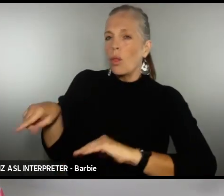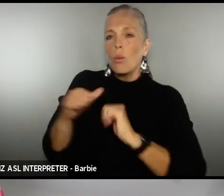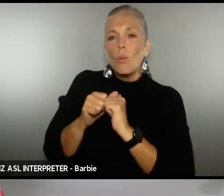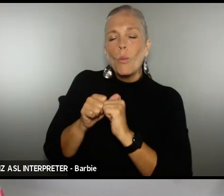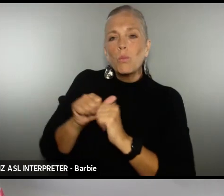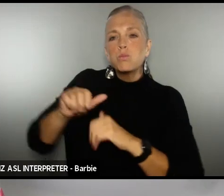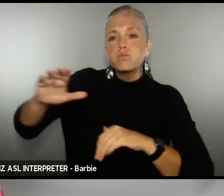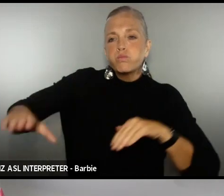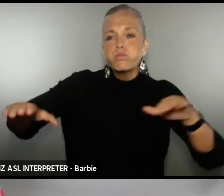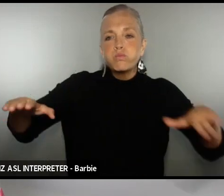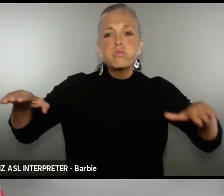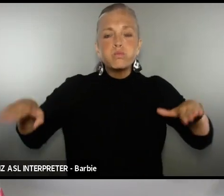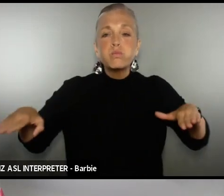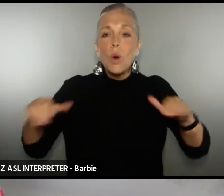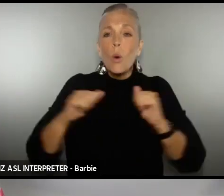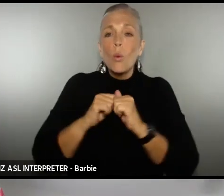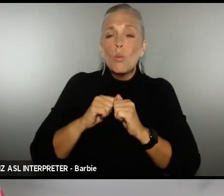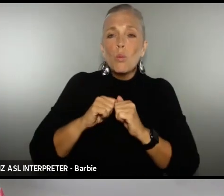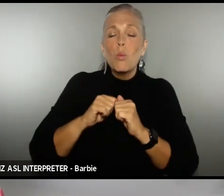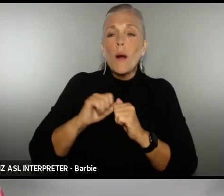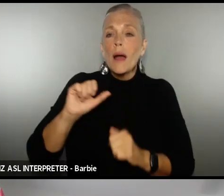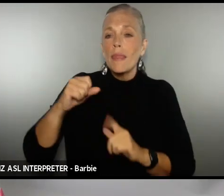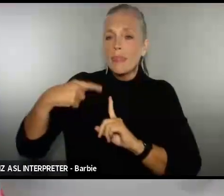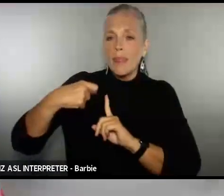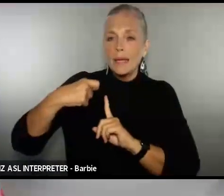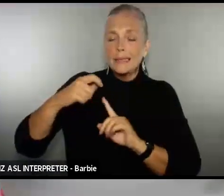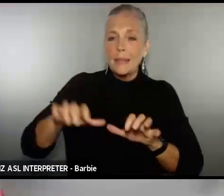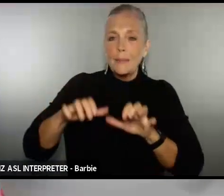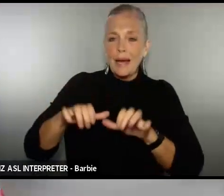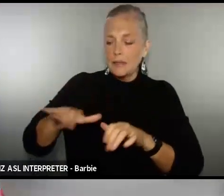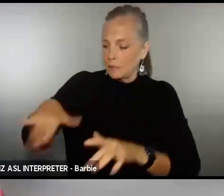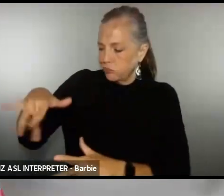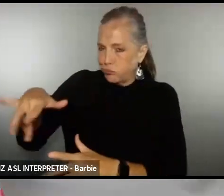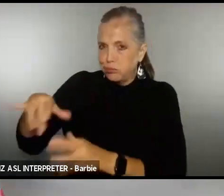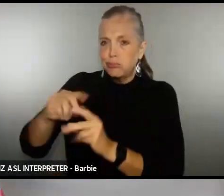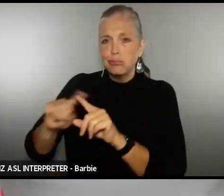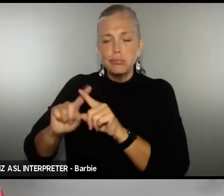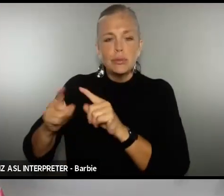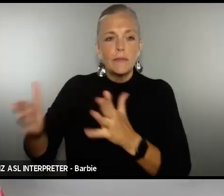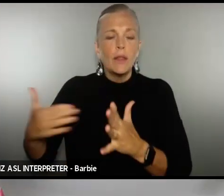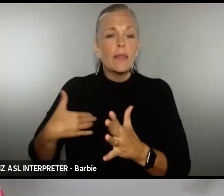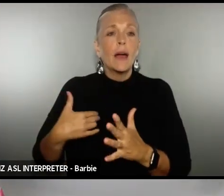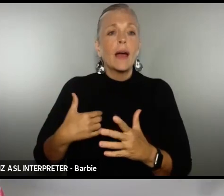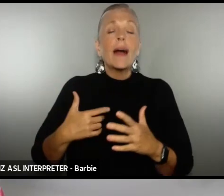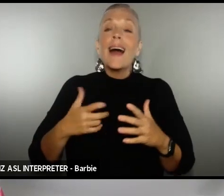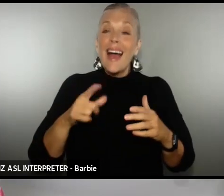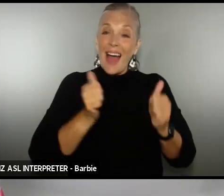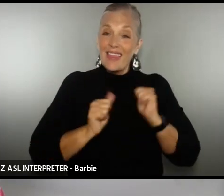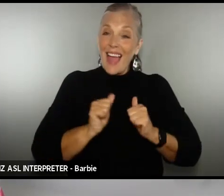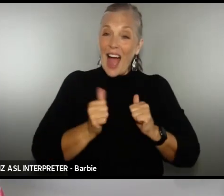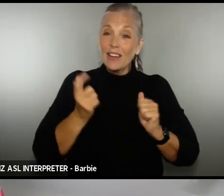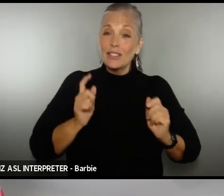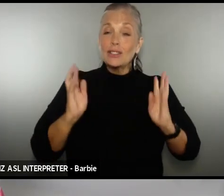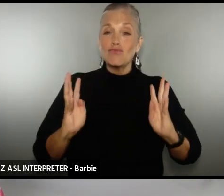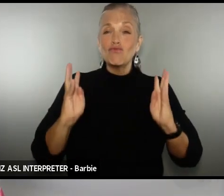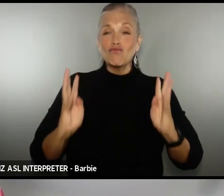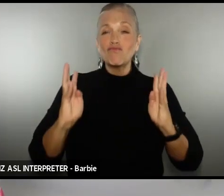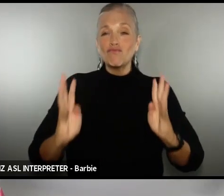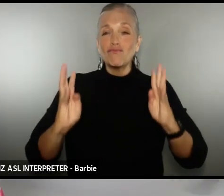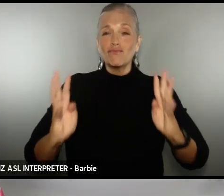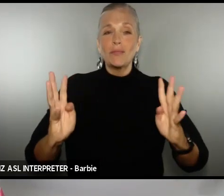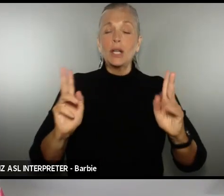The actors come through for a costume a parade so that people can see them first and not have any